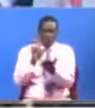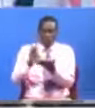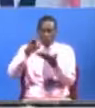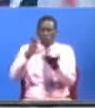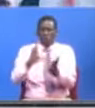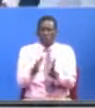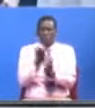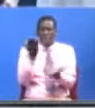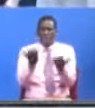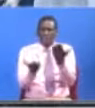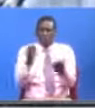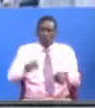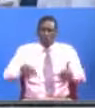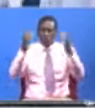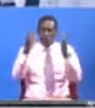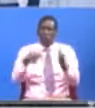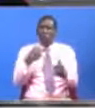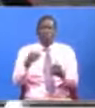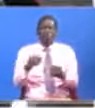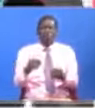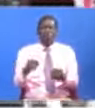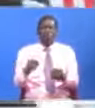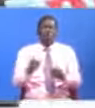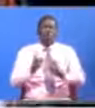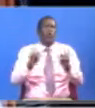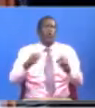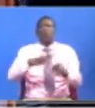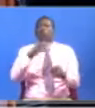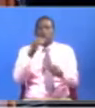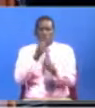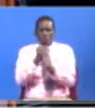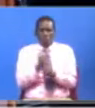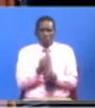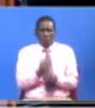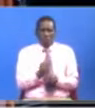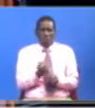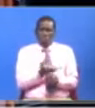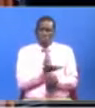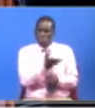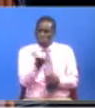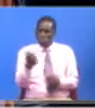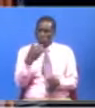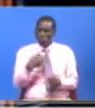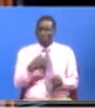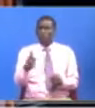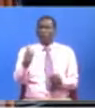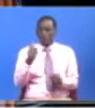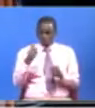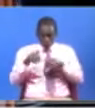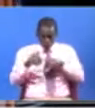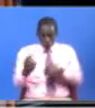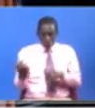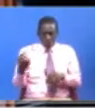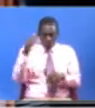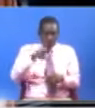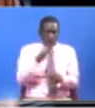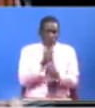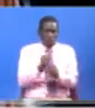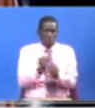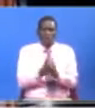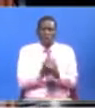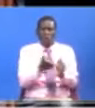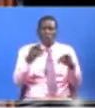and clinical officers who will fail to report to work. For those who have refused to comply and have defied the